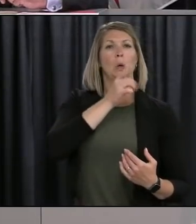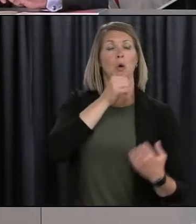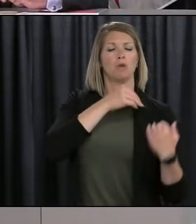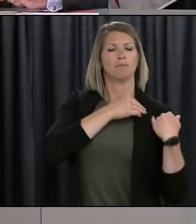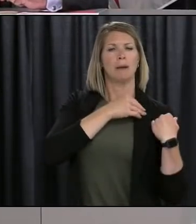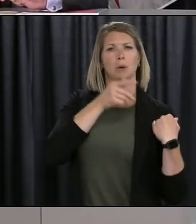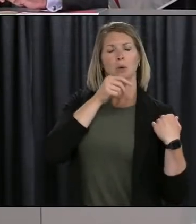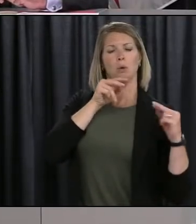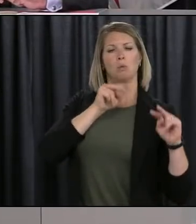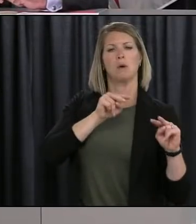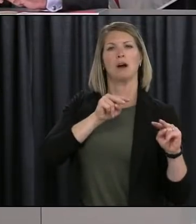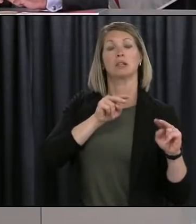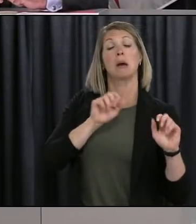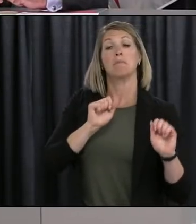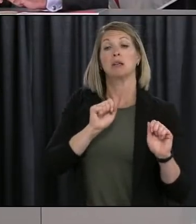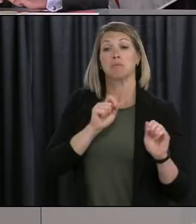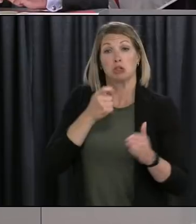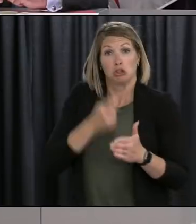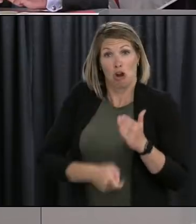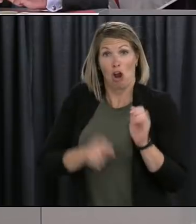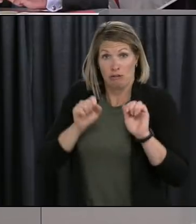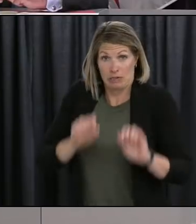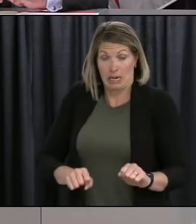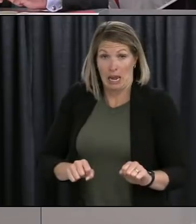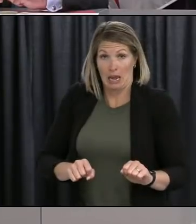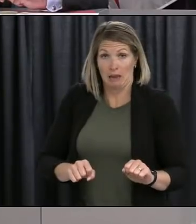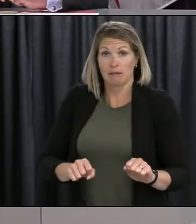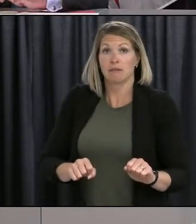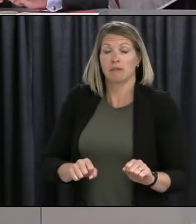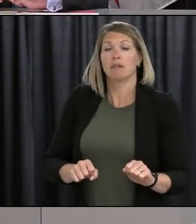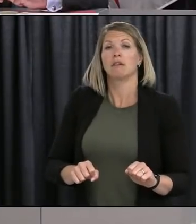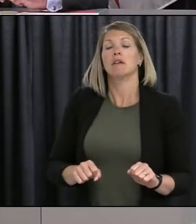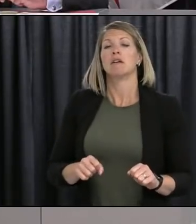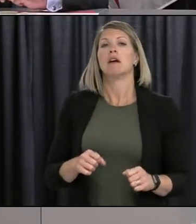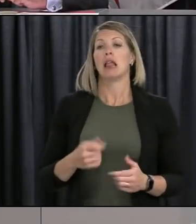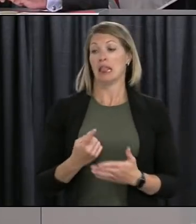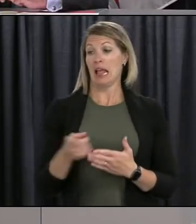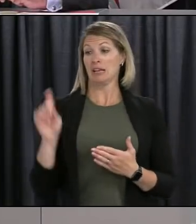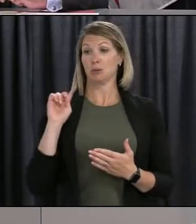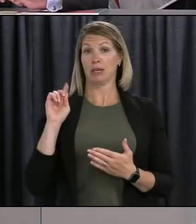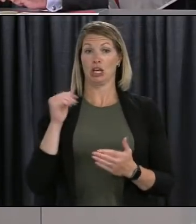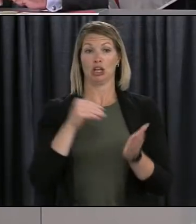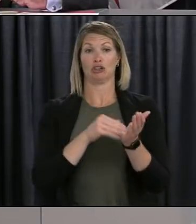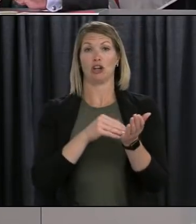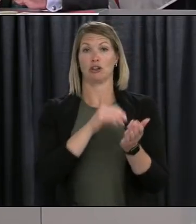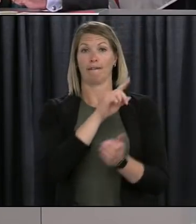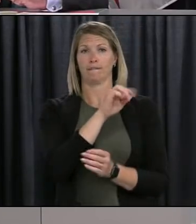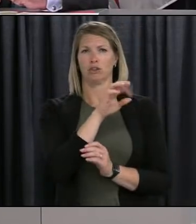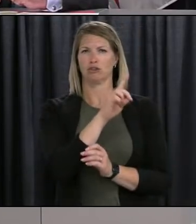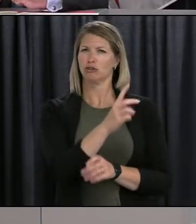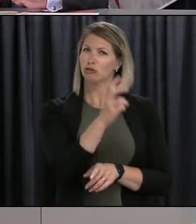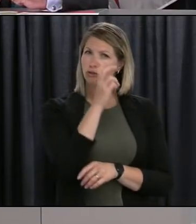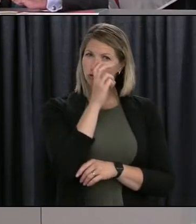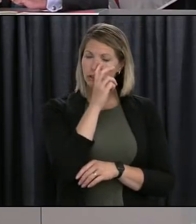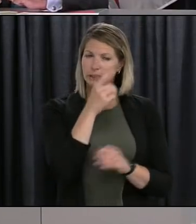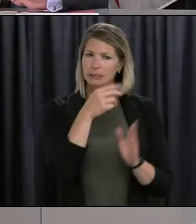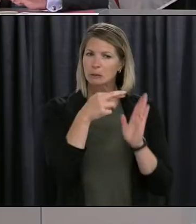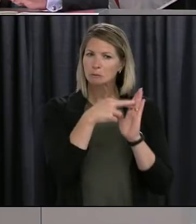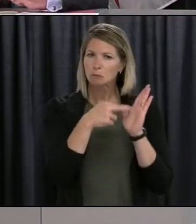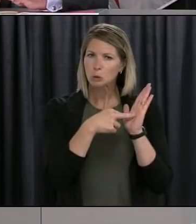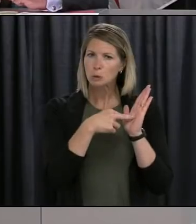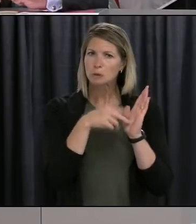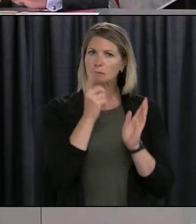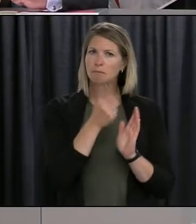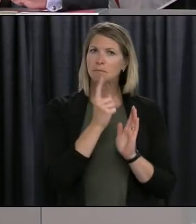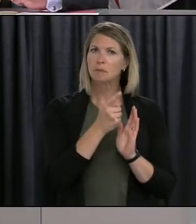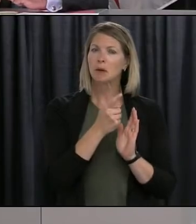that were followed. We were given a warning last week from Dr. Fitzgerald in terms of what she was seeing. So why is it that this has to go to the NLC and to Service